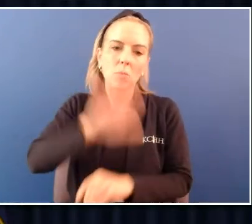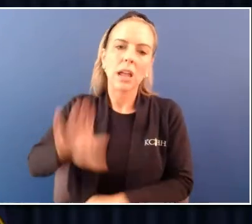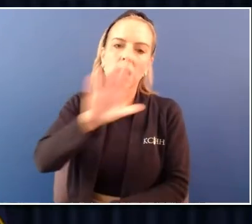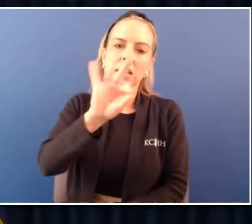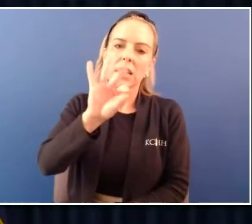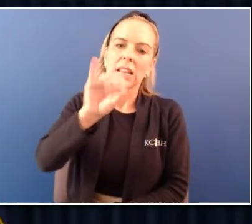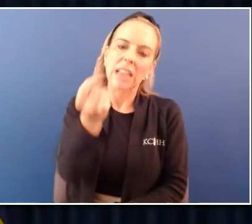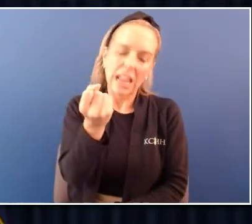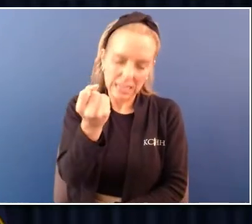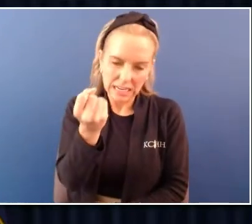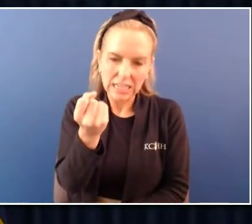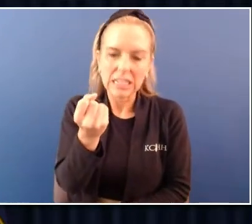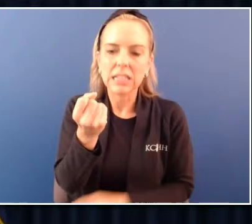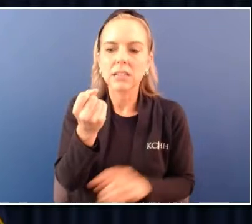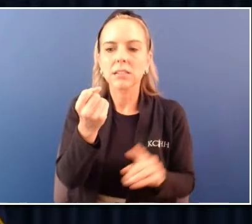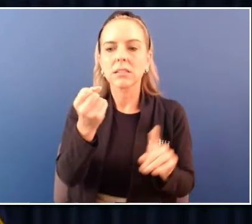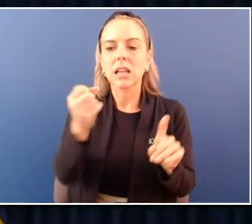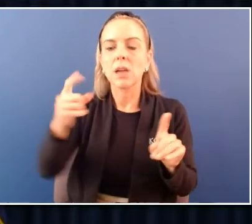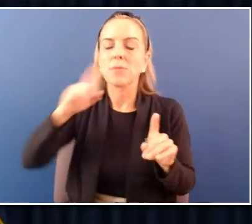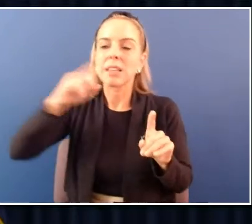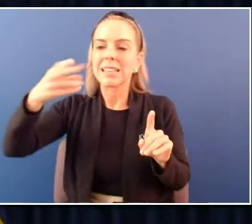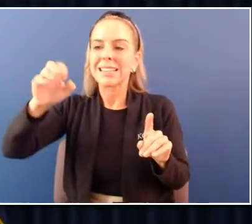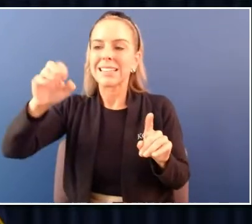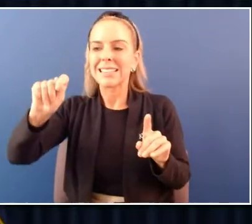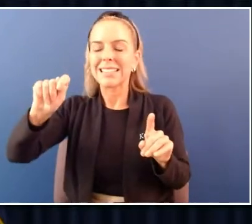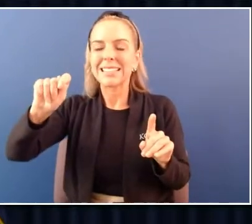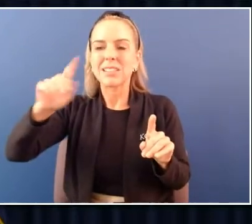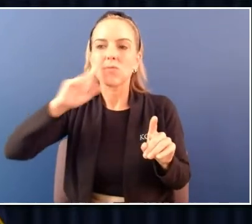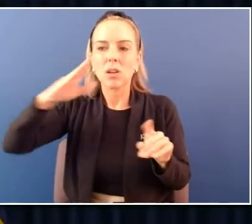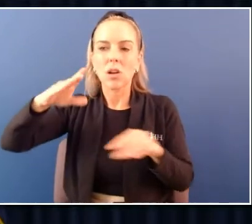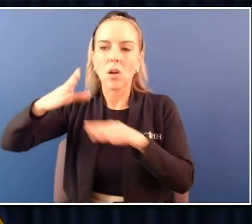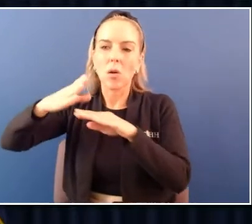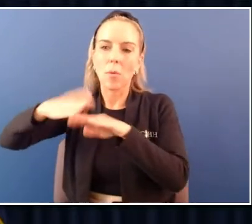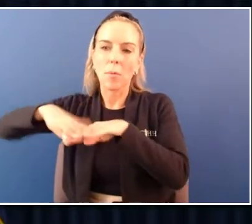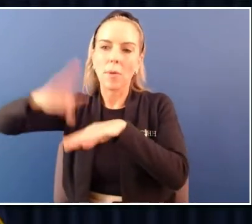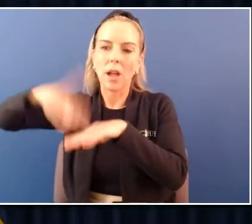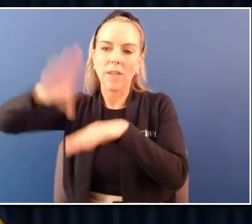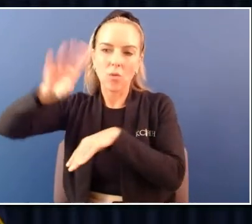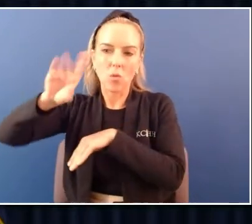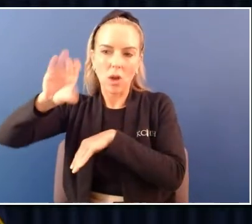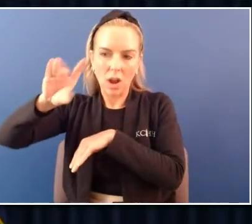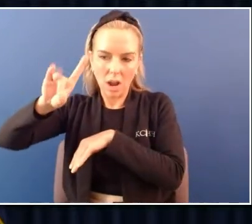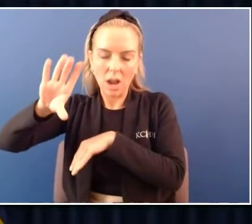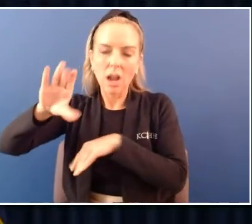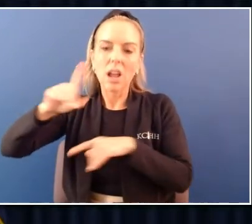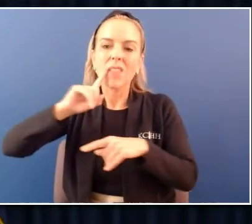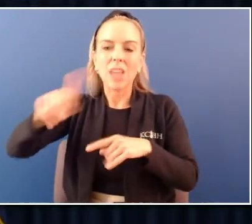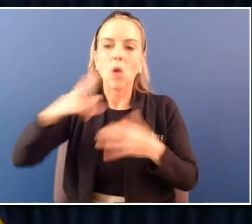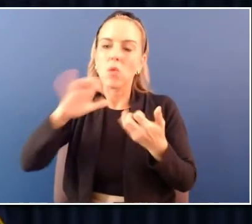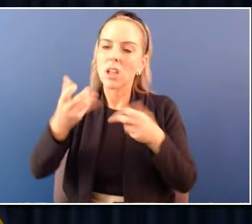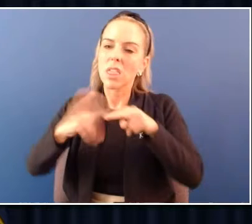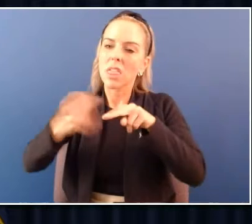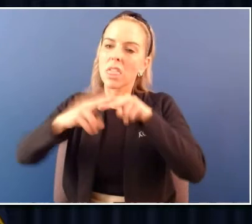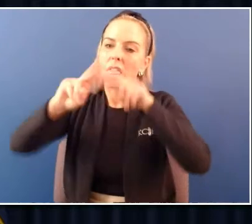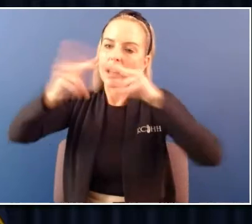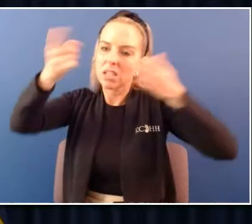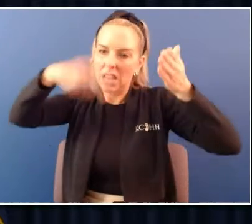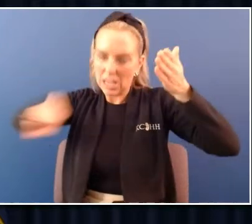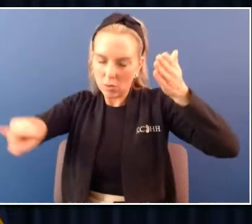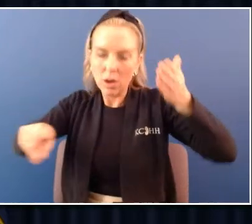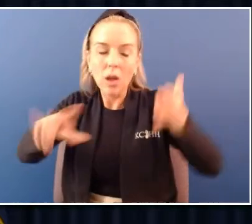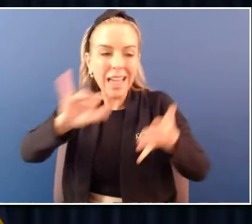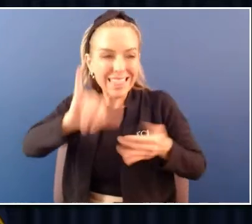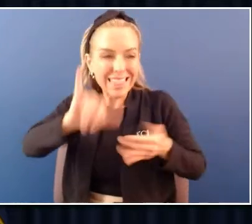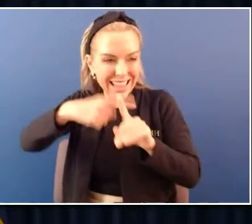indices around 100, with above normal heat continuing into next week. With these temperatures, we want everybody to know